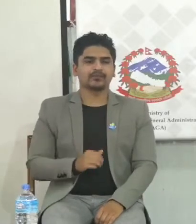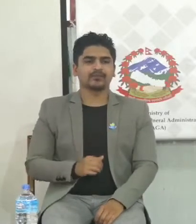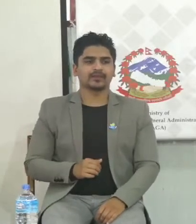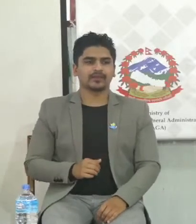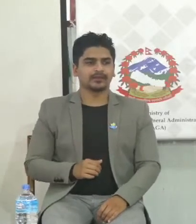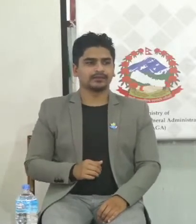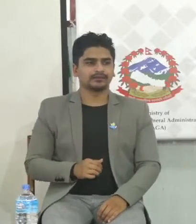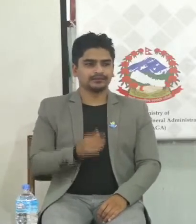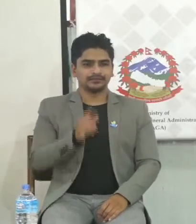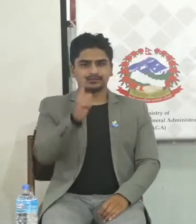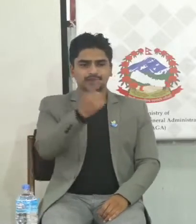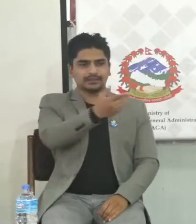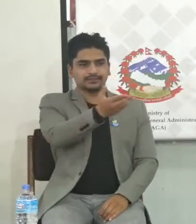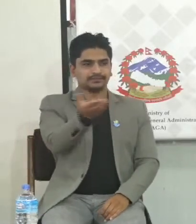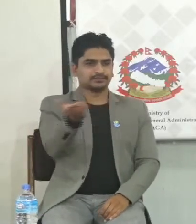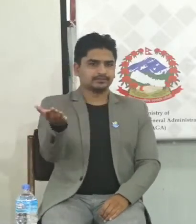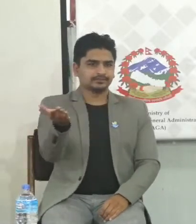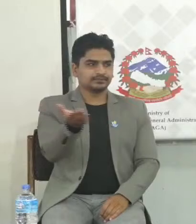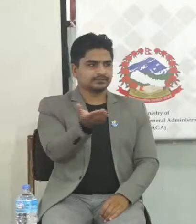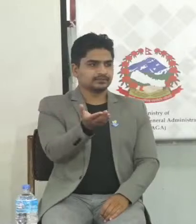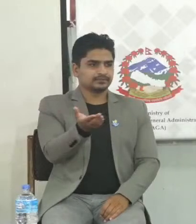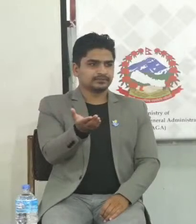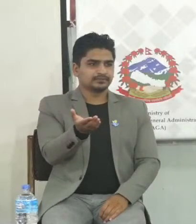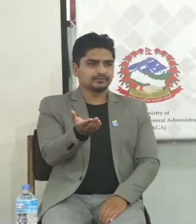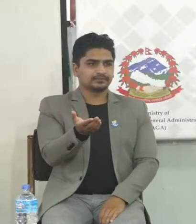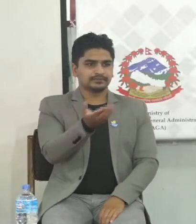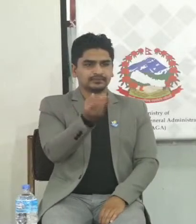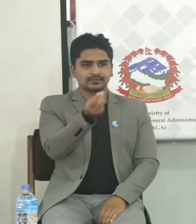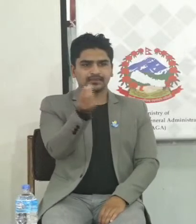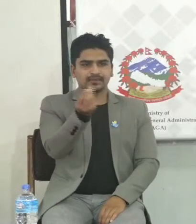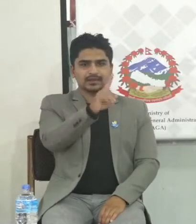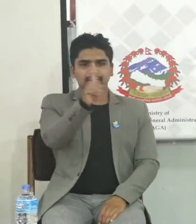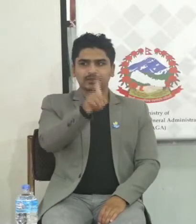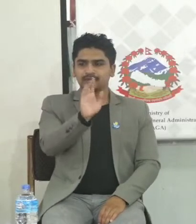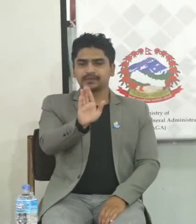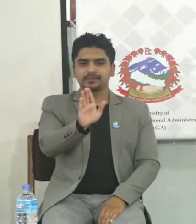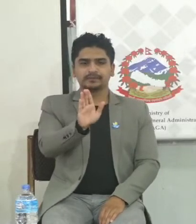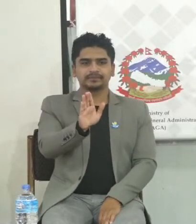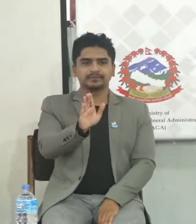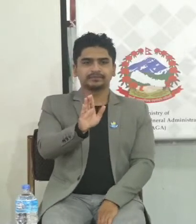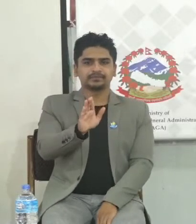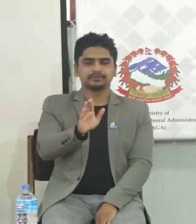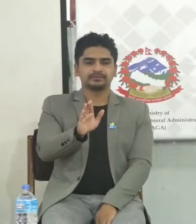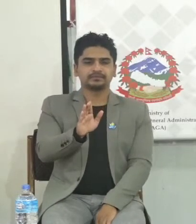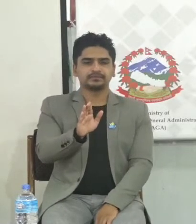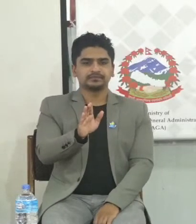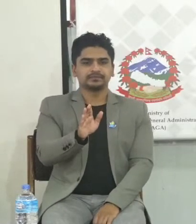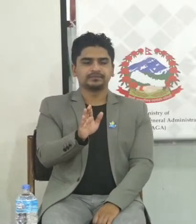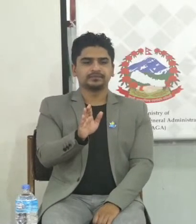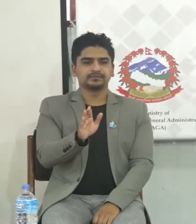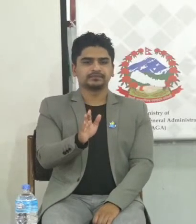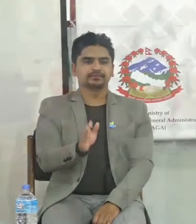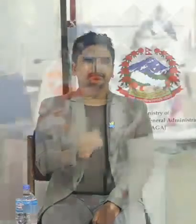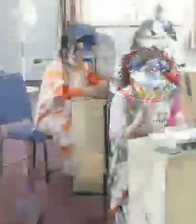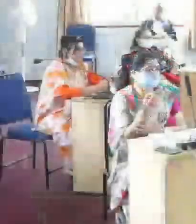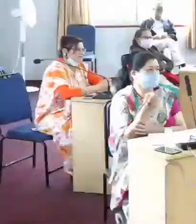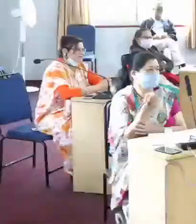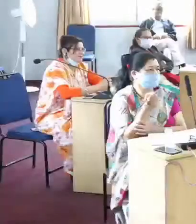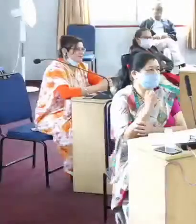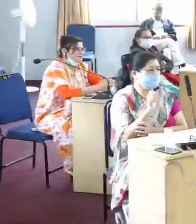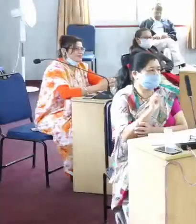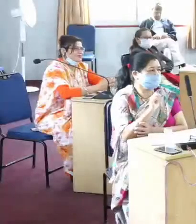Is there any questions? We have a question from Zoom.